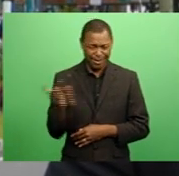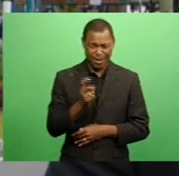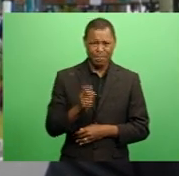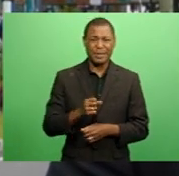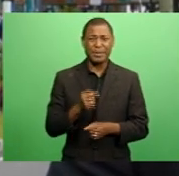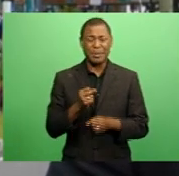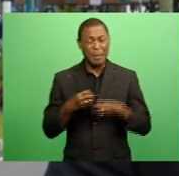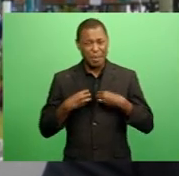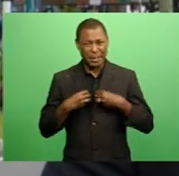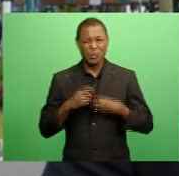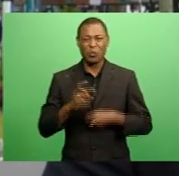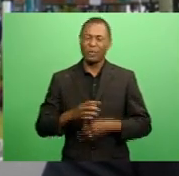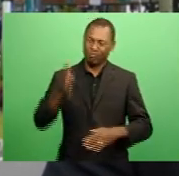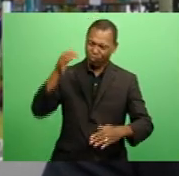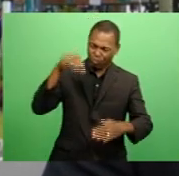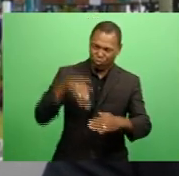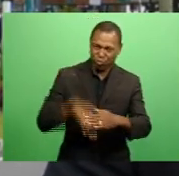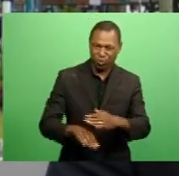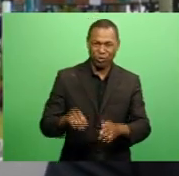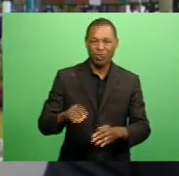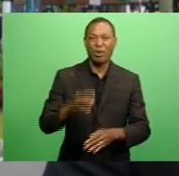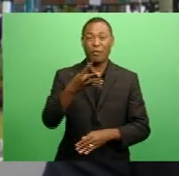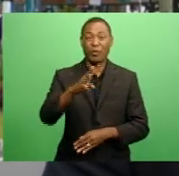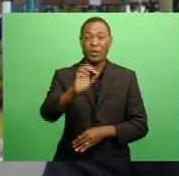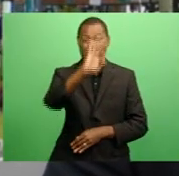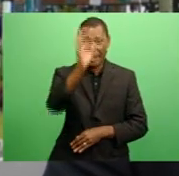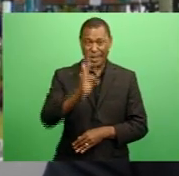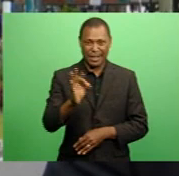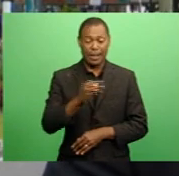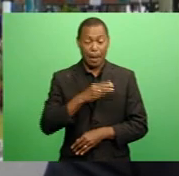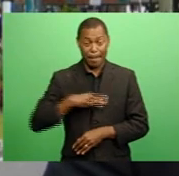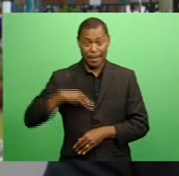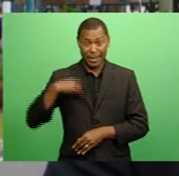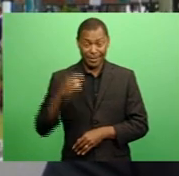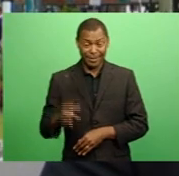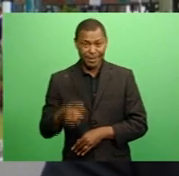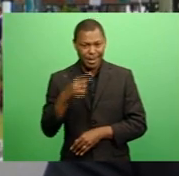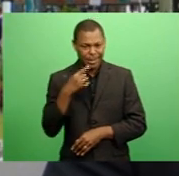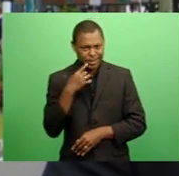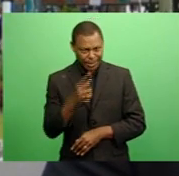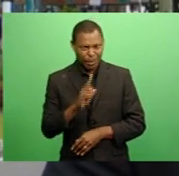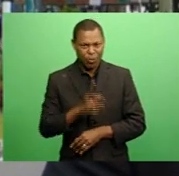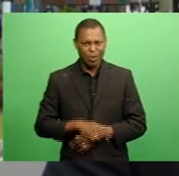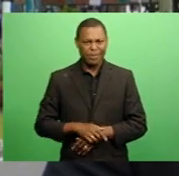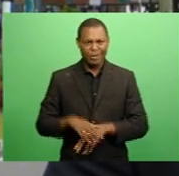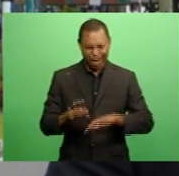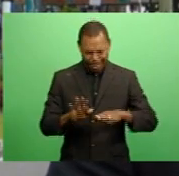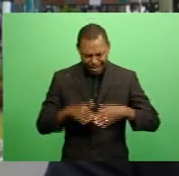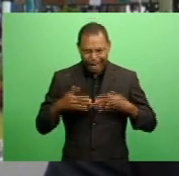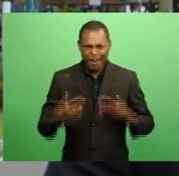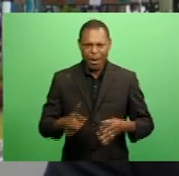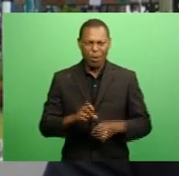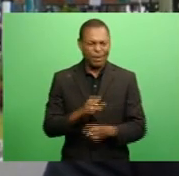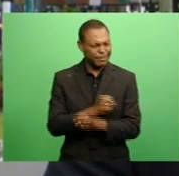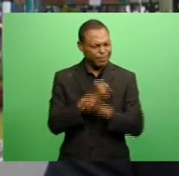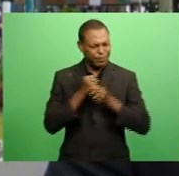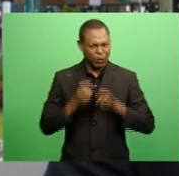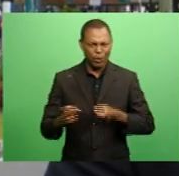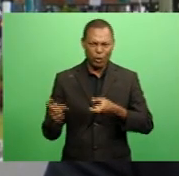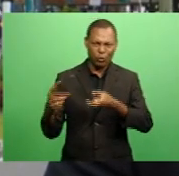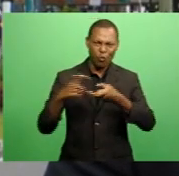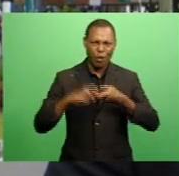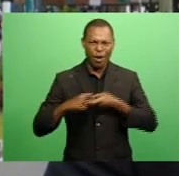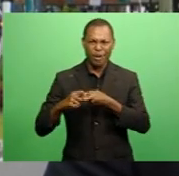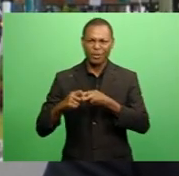by at least 40%. The minister says Fiji is tapping into these opportunities in a bid to strengthen our connection with